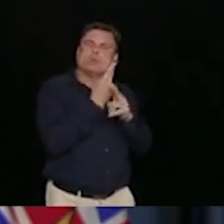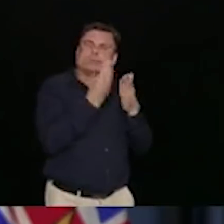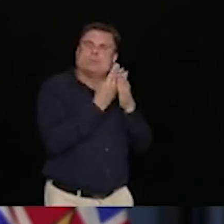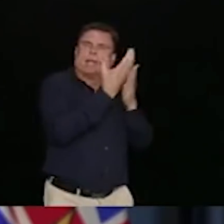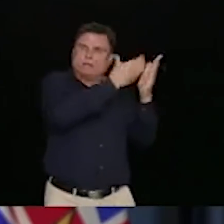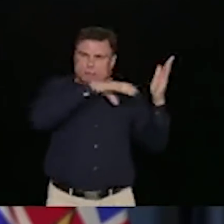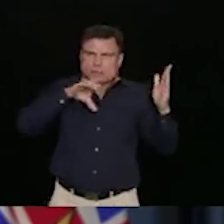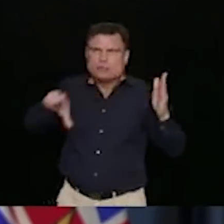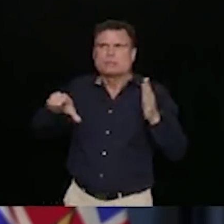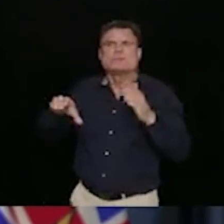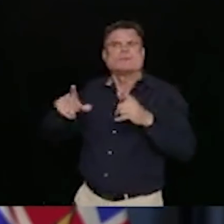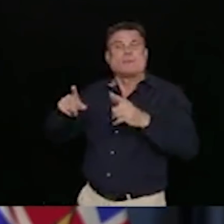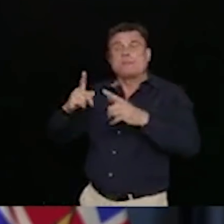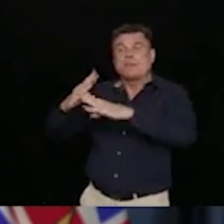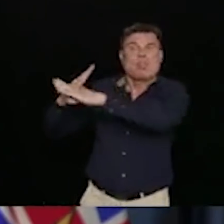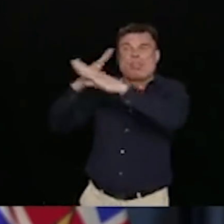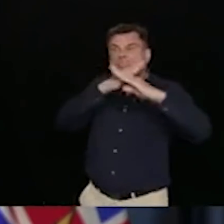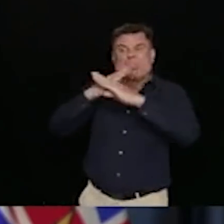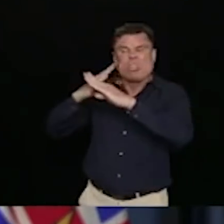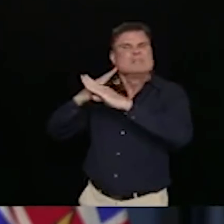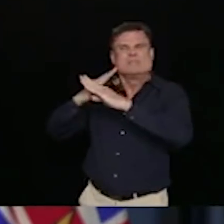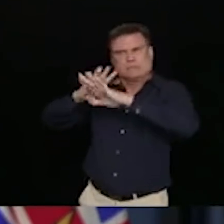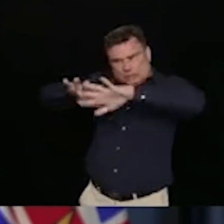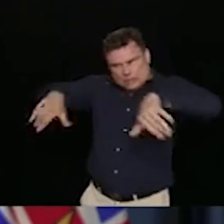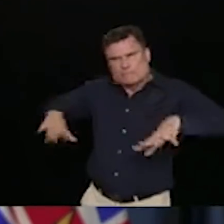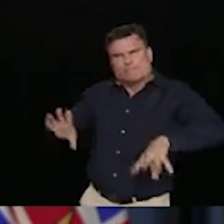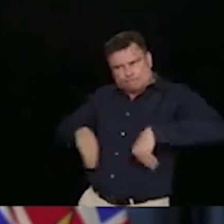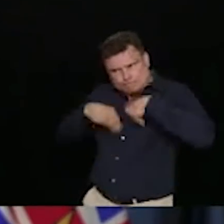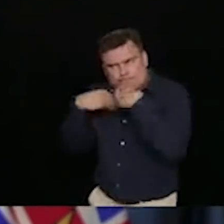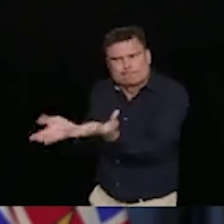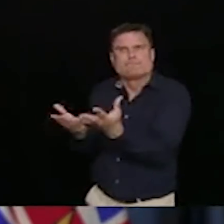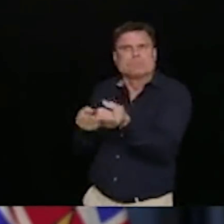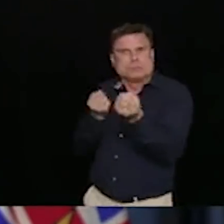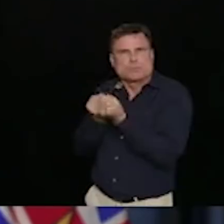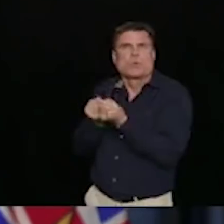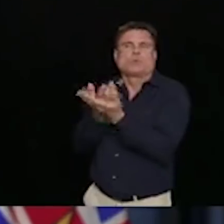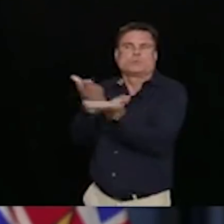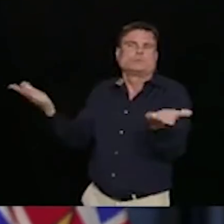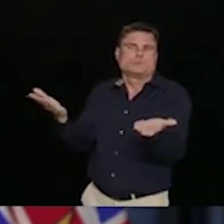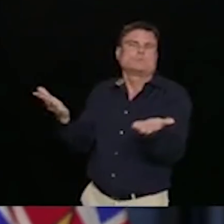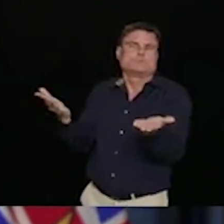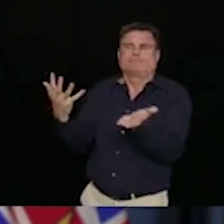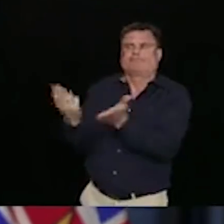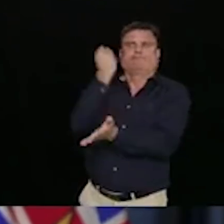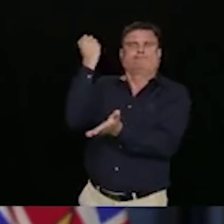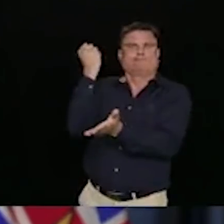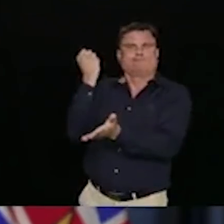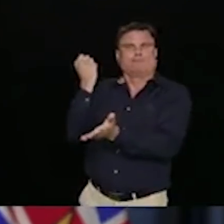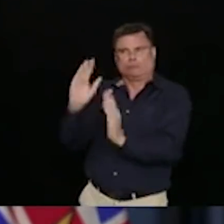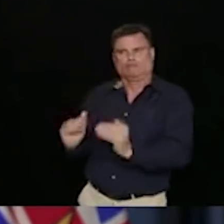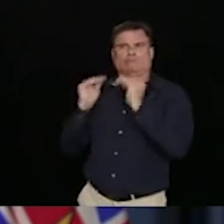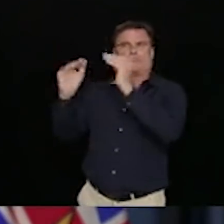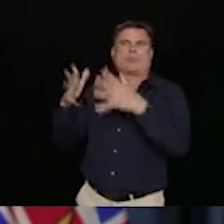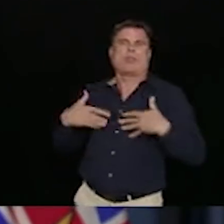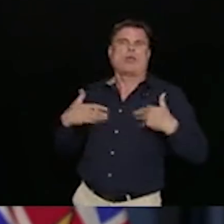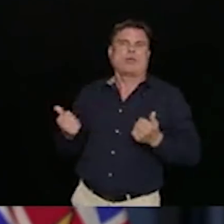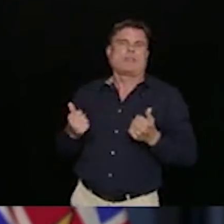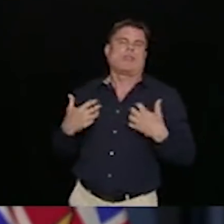giving people access to the services and particularly the treatment that they need. Next question is from Tanya Fletcher.